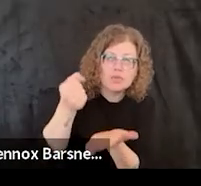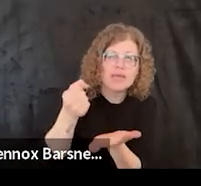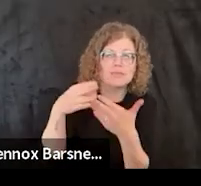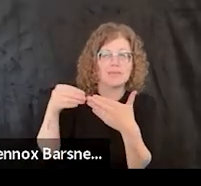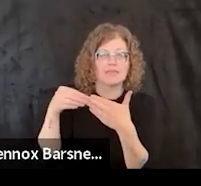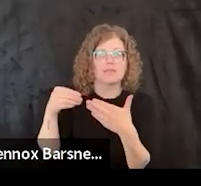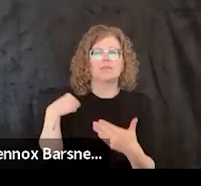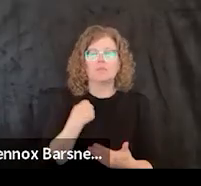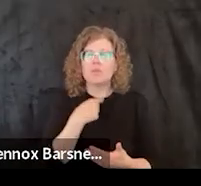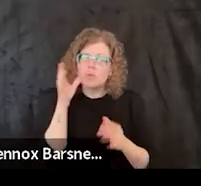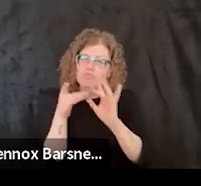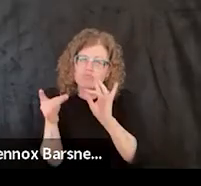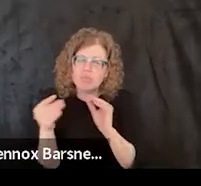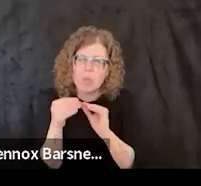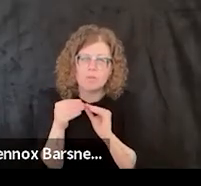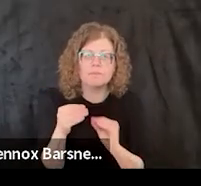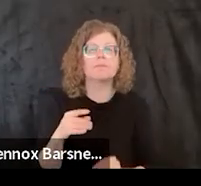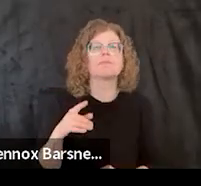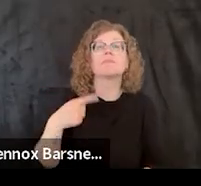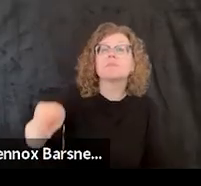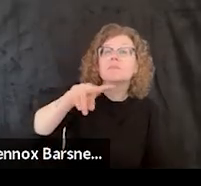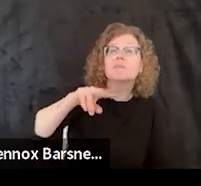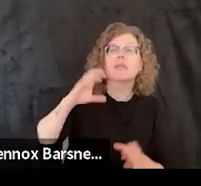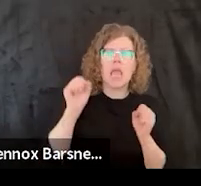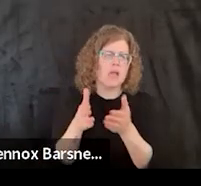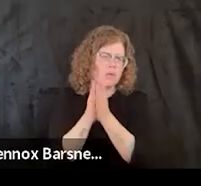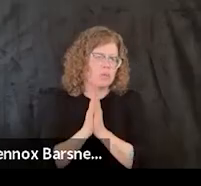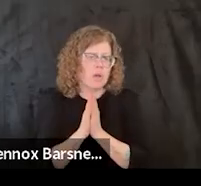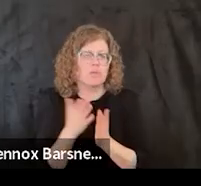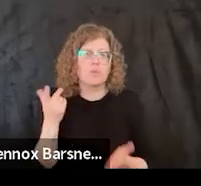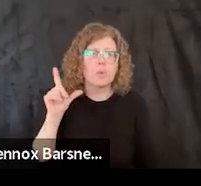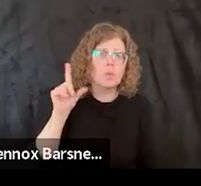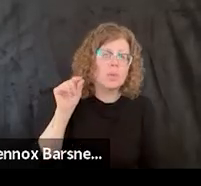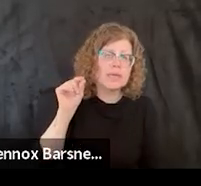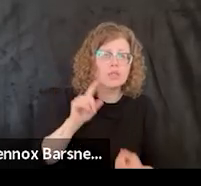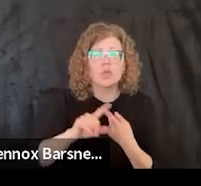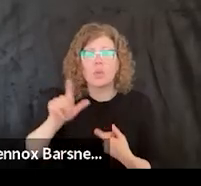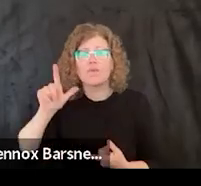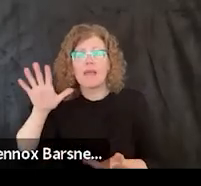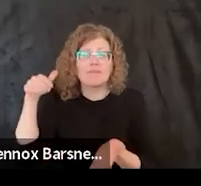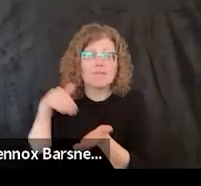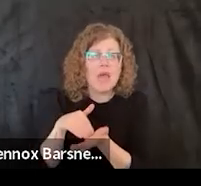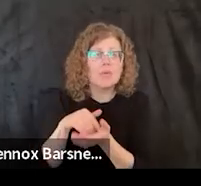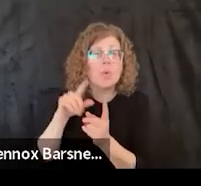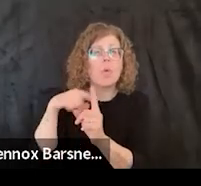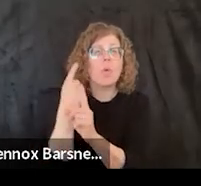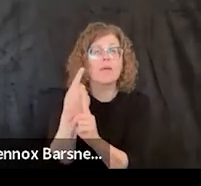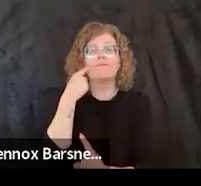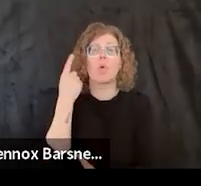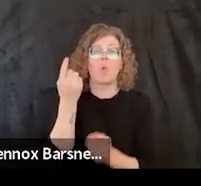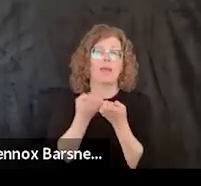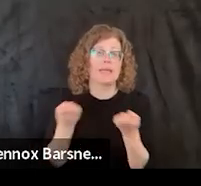This does not mean that you can request 20 to 25K solely in equipment purchases. You